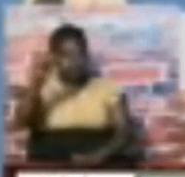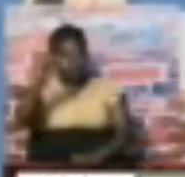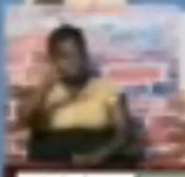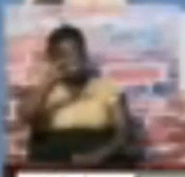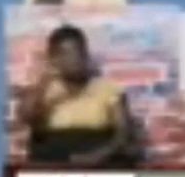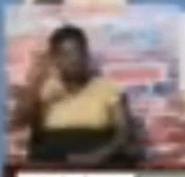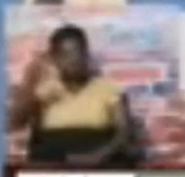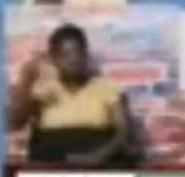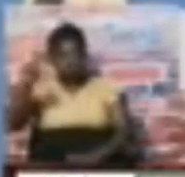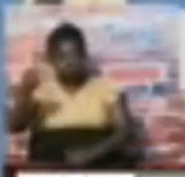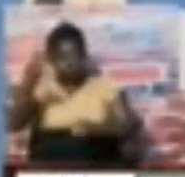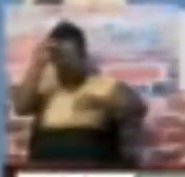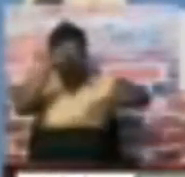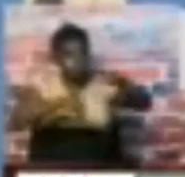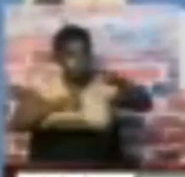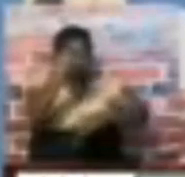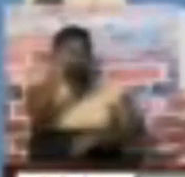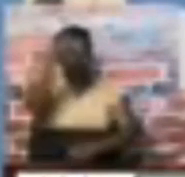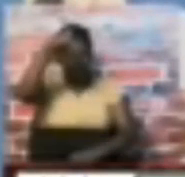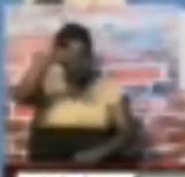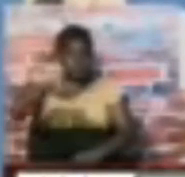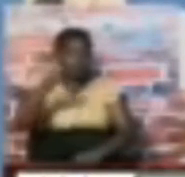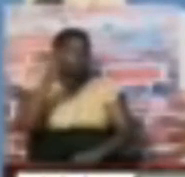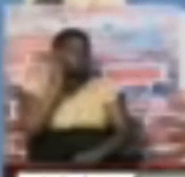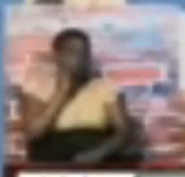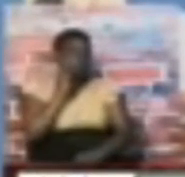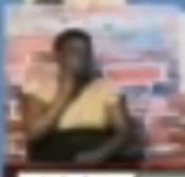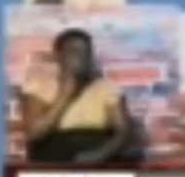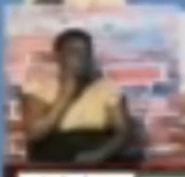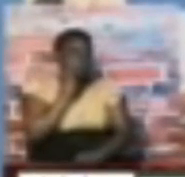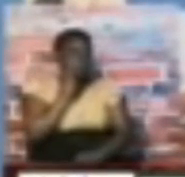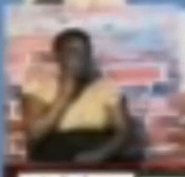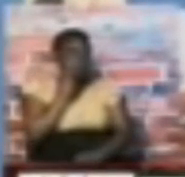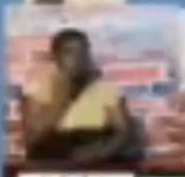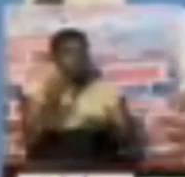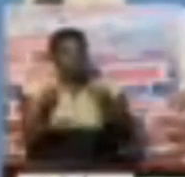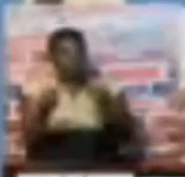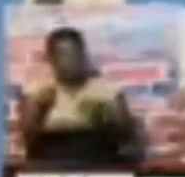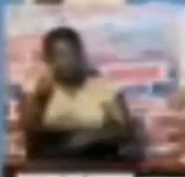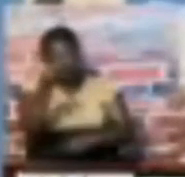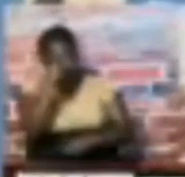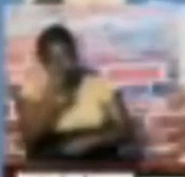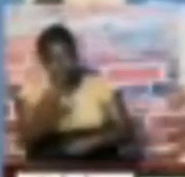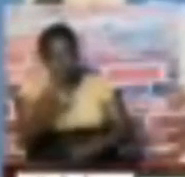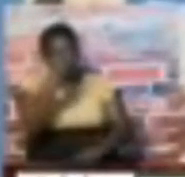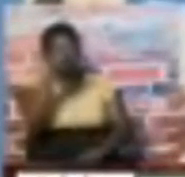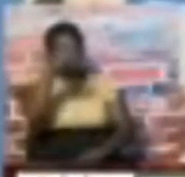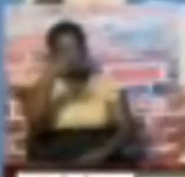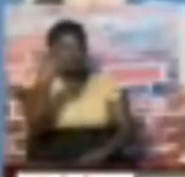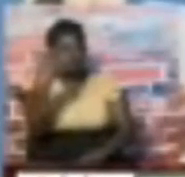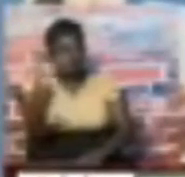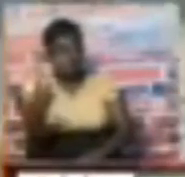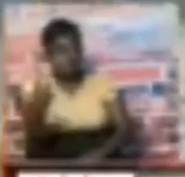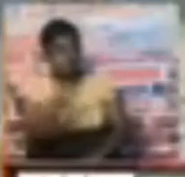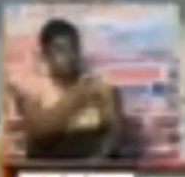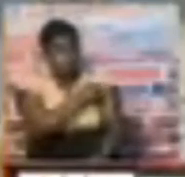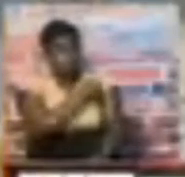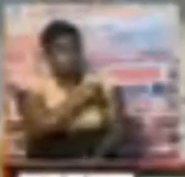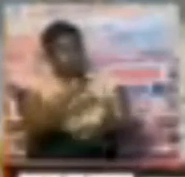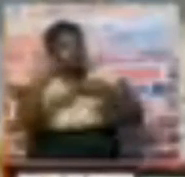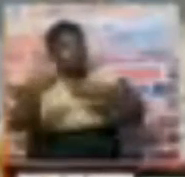They contributed 37 million worth of food and 2.5 million shillings worth of medical equipment.